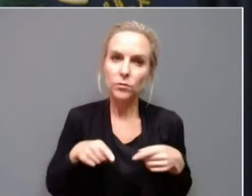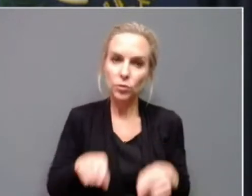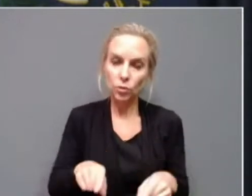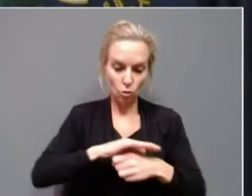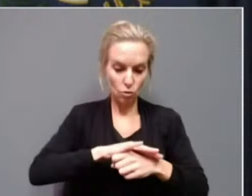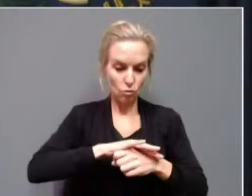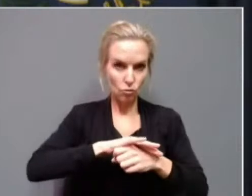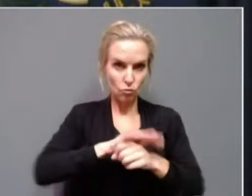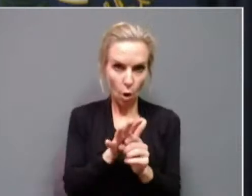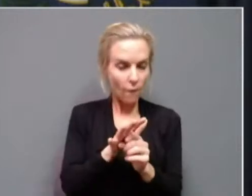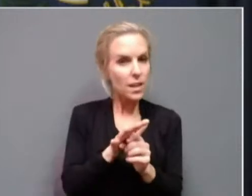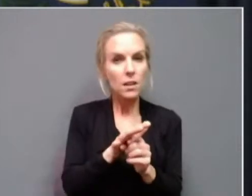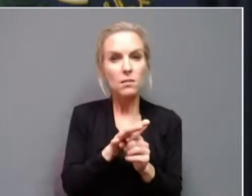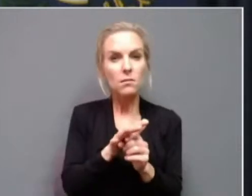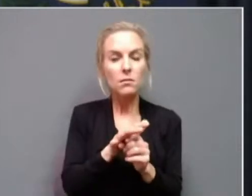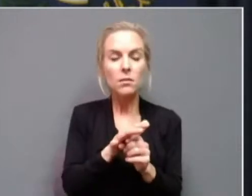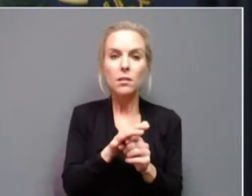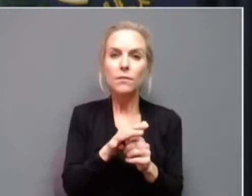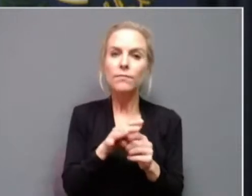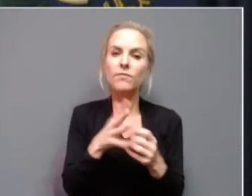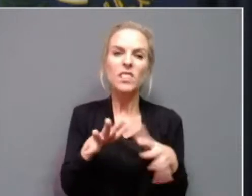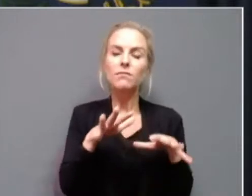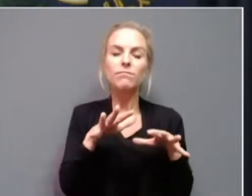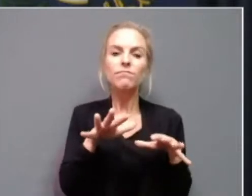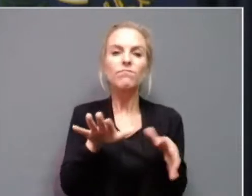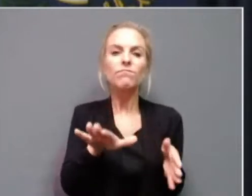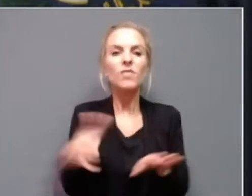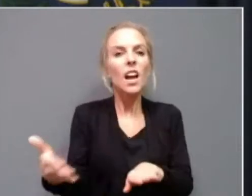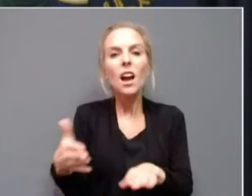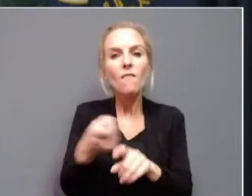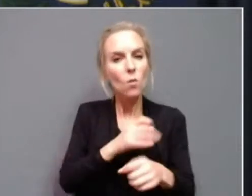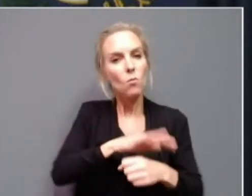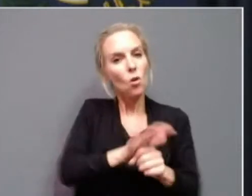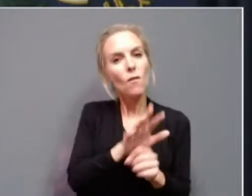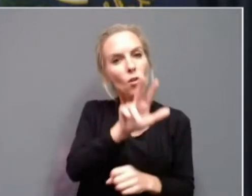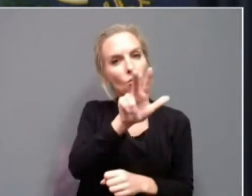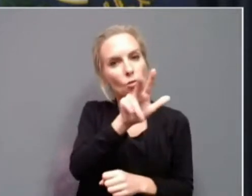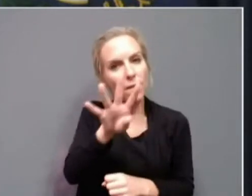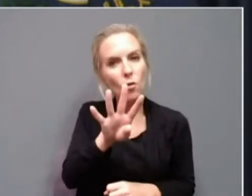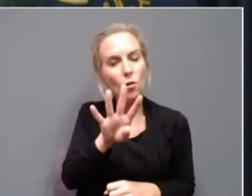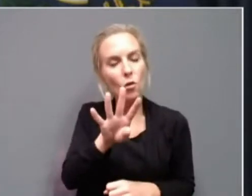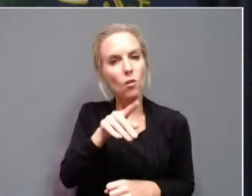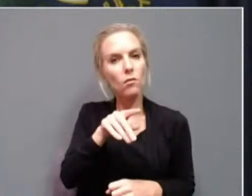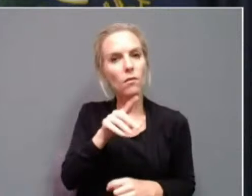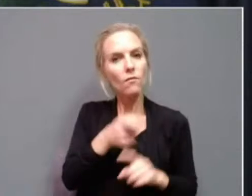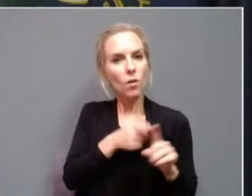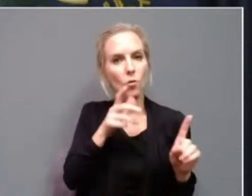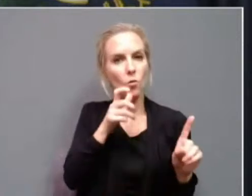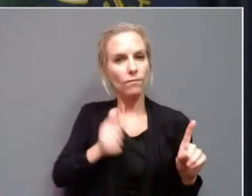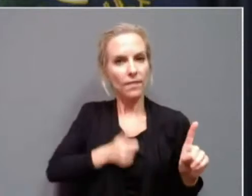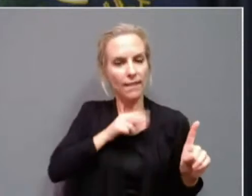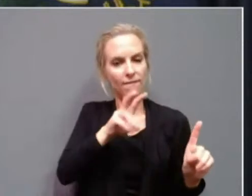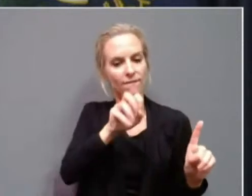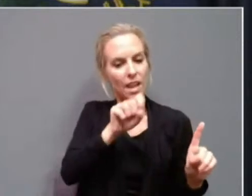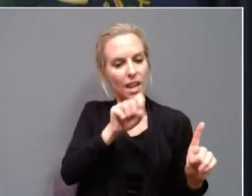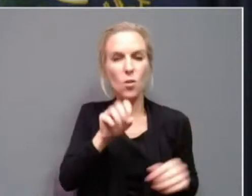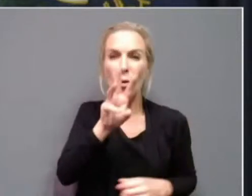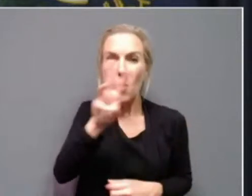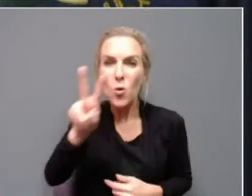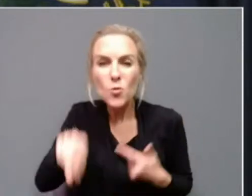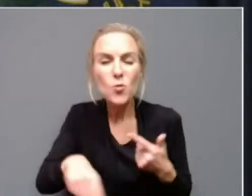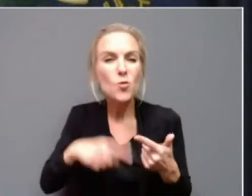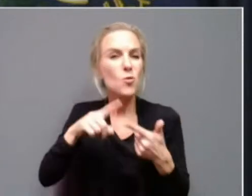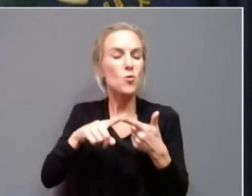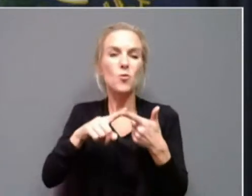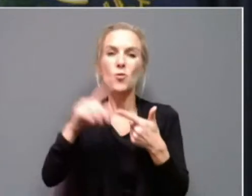of 34 of our veterans. And as Martha said, they served in World War II, Korea, Vietnam,